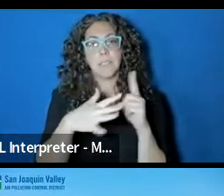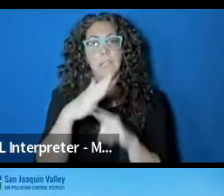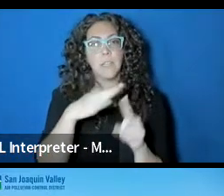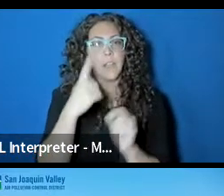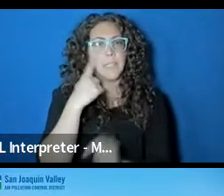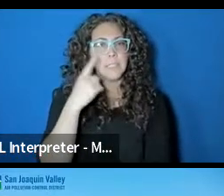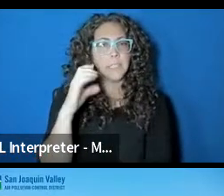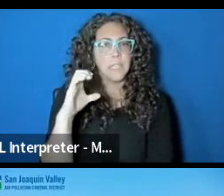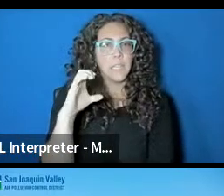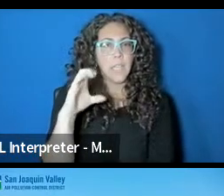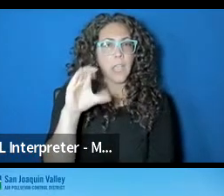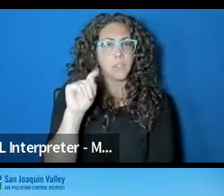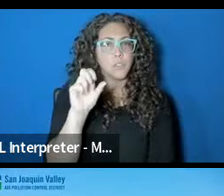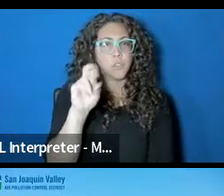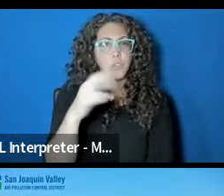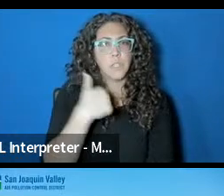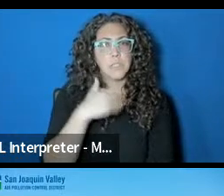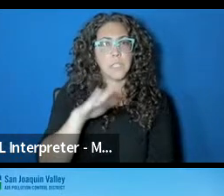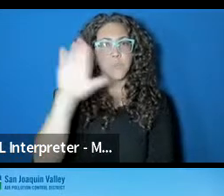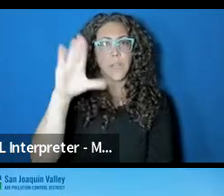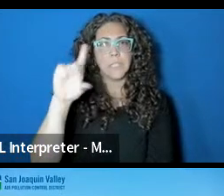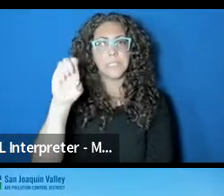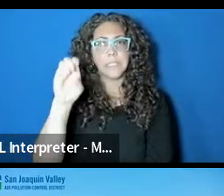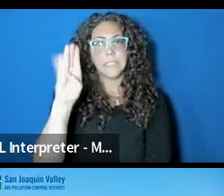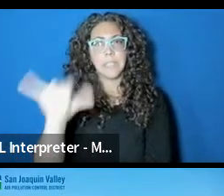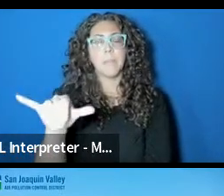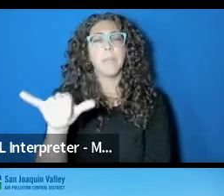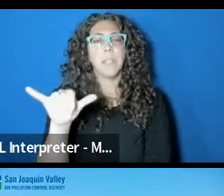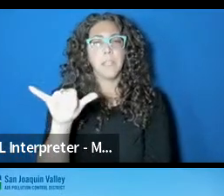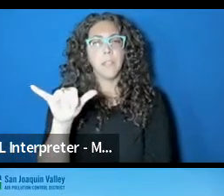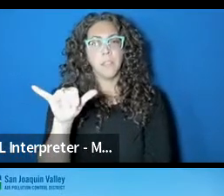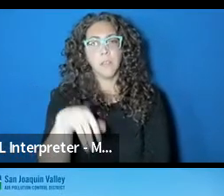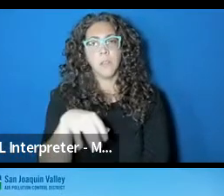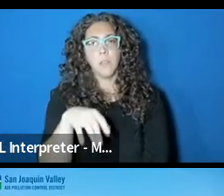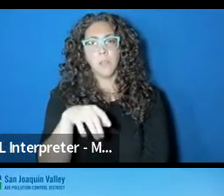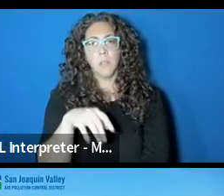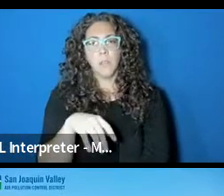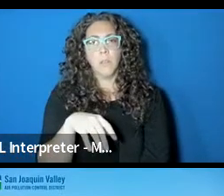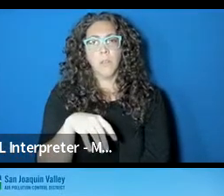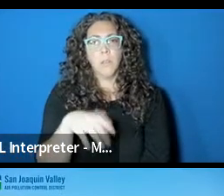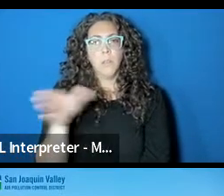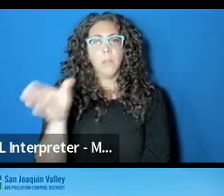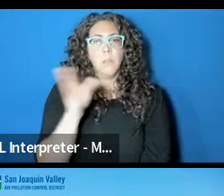his hand raised and then Debbie. So we will go to Hector and then Debbie.